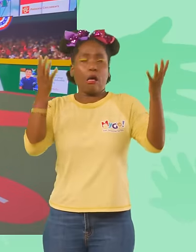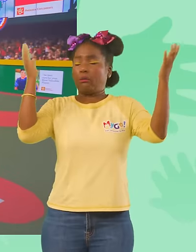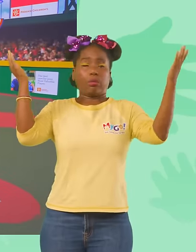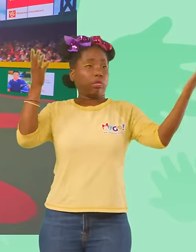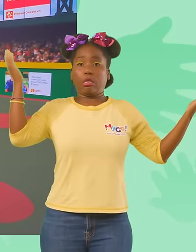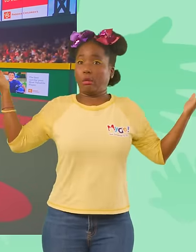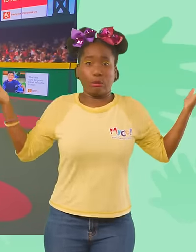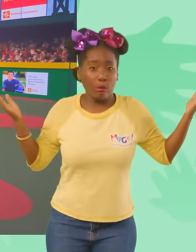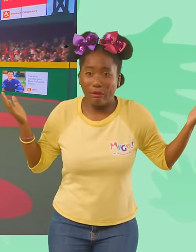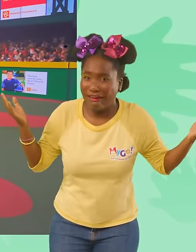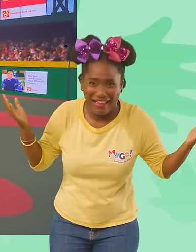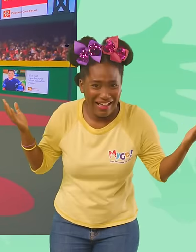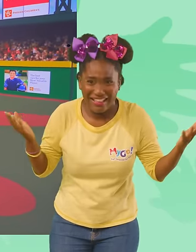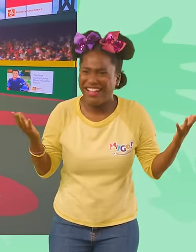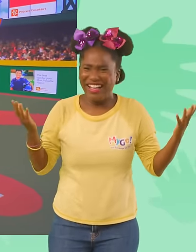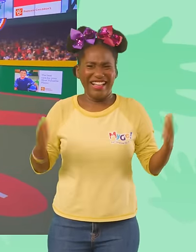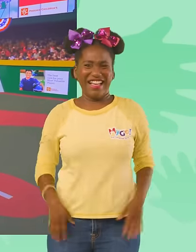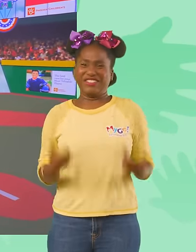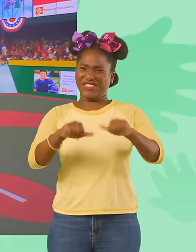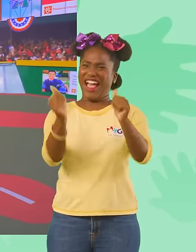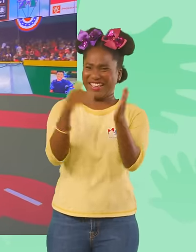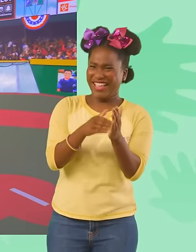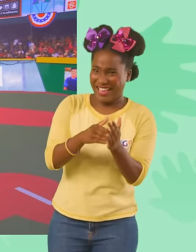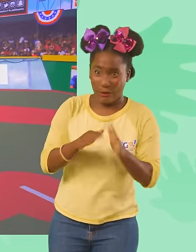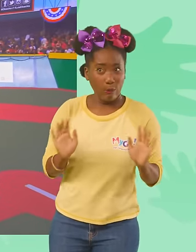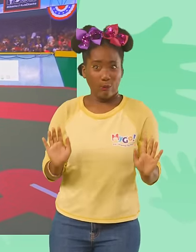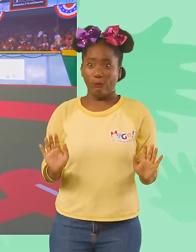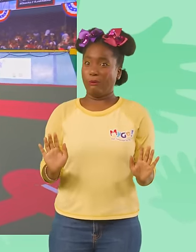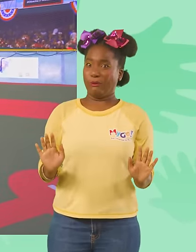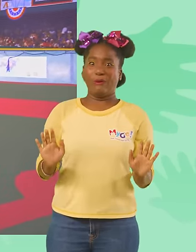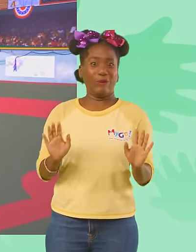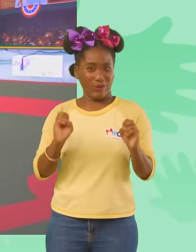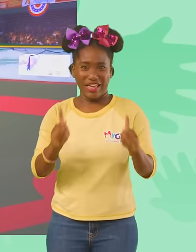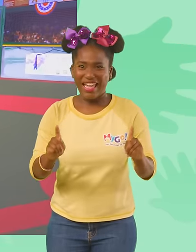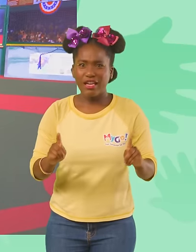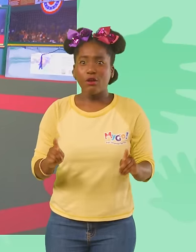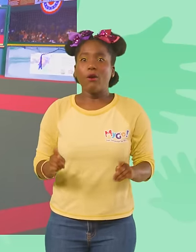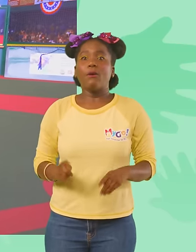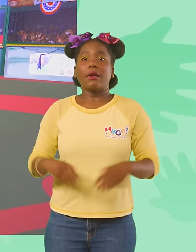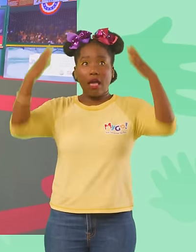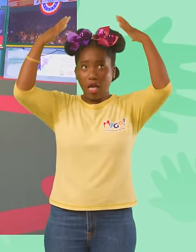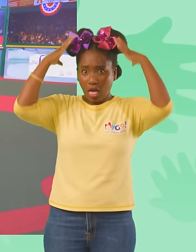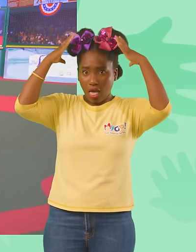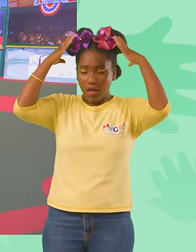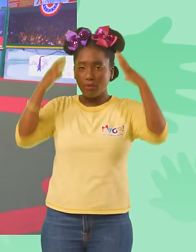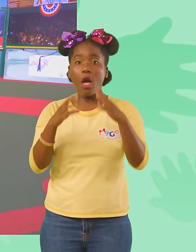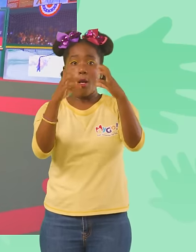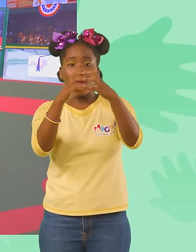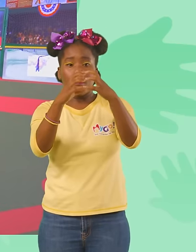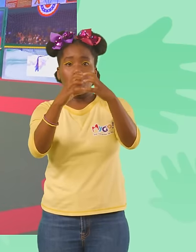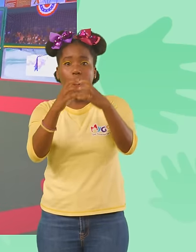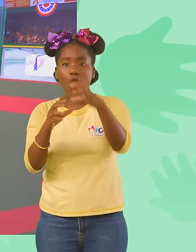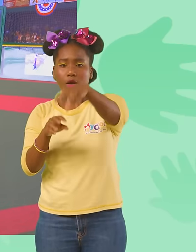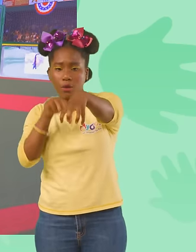Whoa! Okay, let me try again. Okay, put the helmet back on. Keep your eye on the ball,